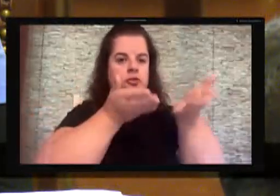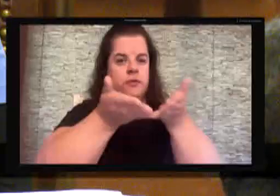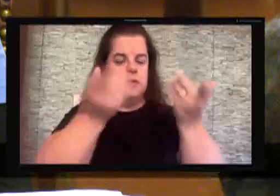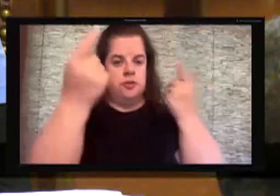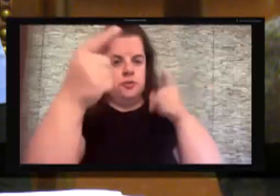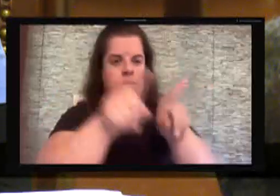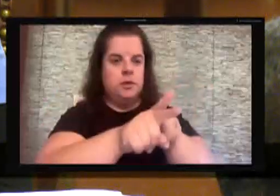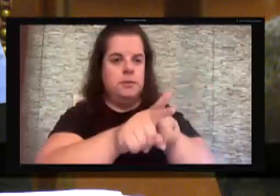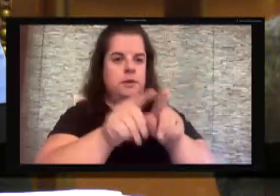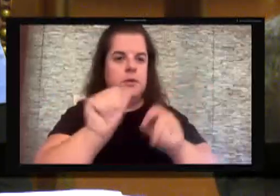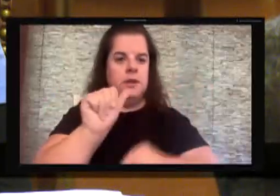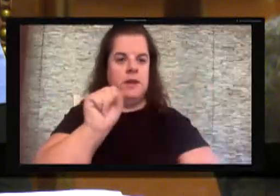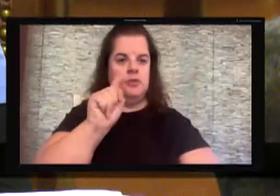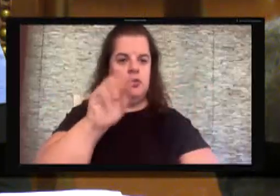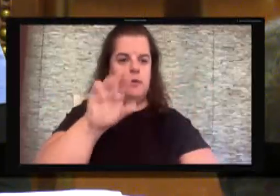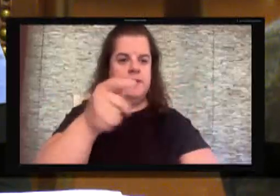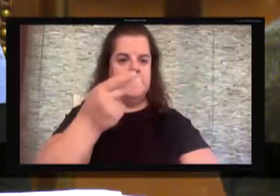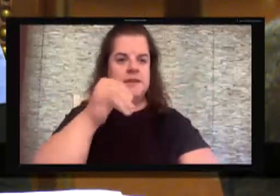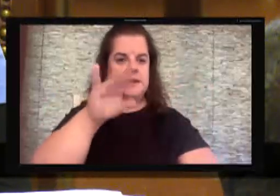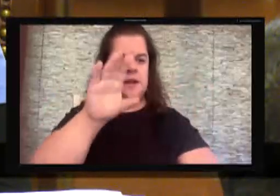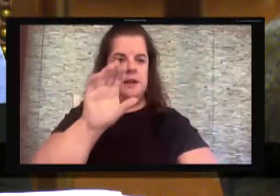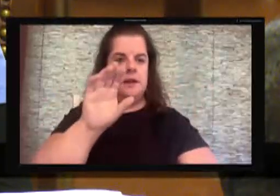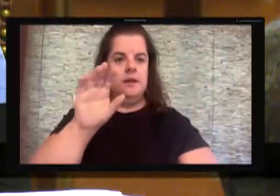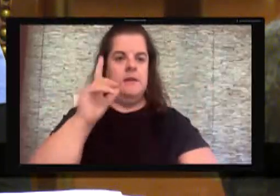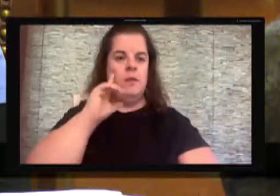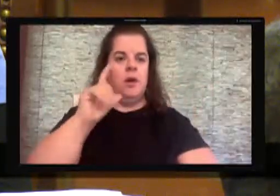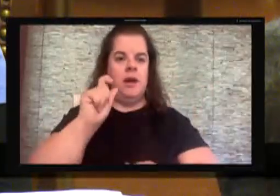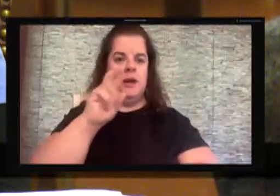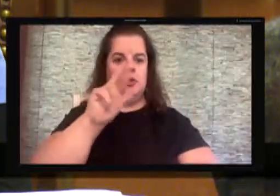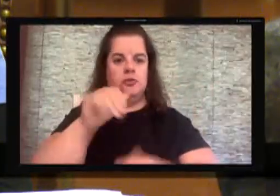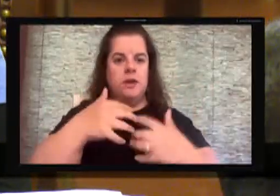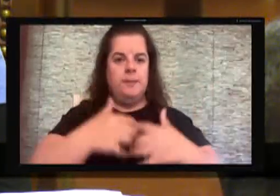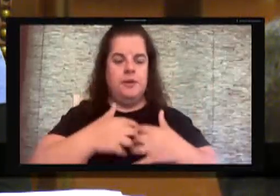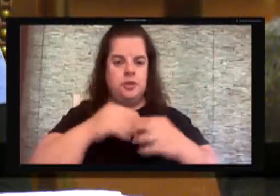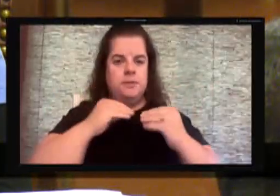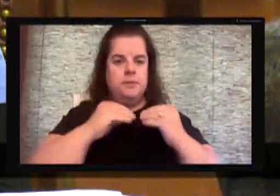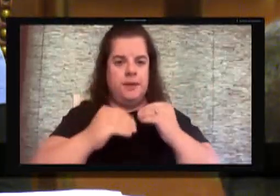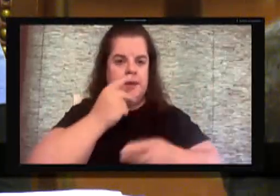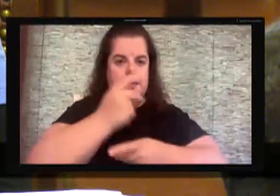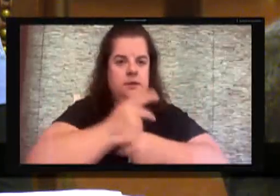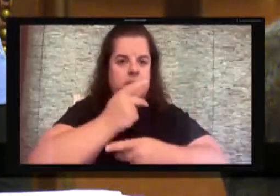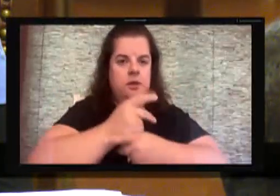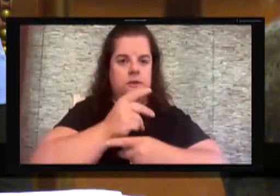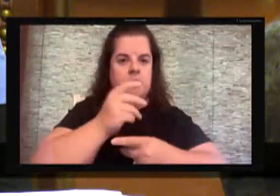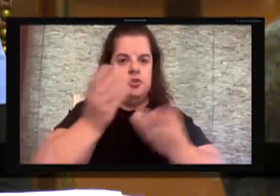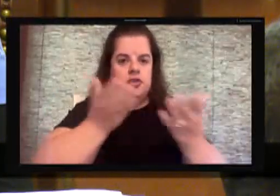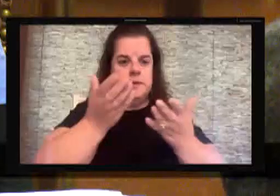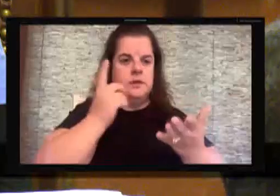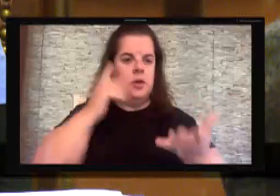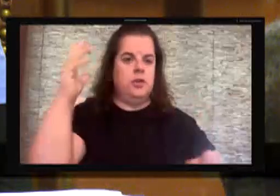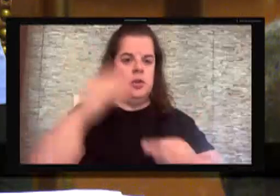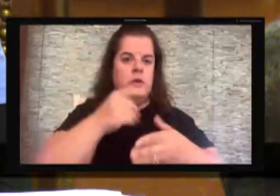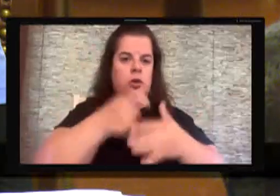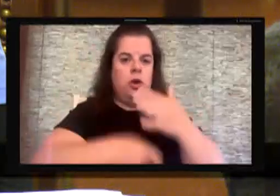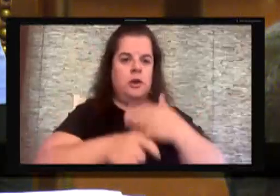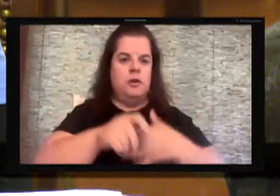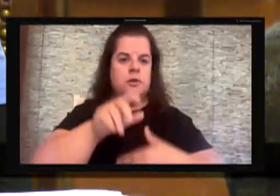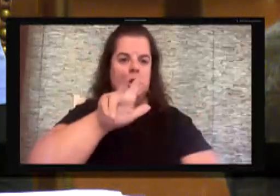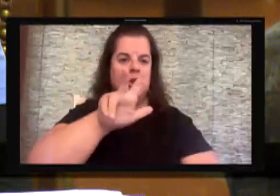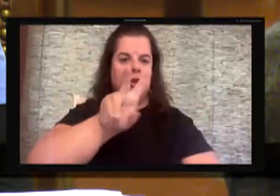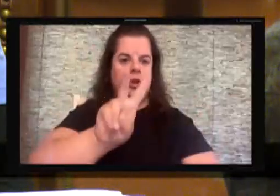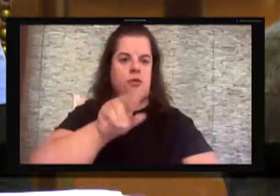agreement or agreements with Astrophysics Inc. for x-ray machine maintenance and warranty services at a total cost not to exceed